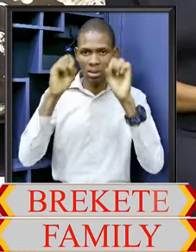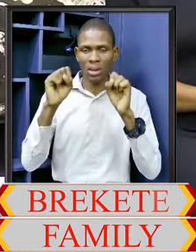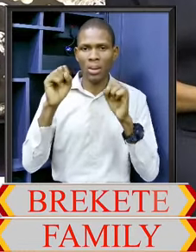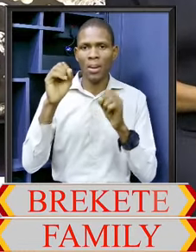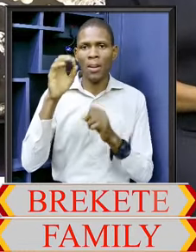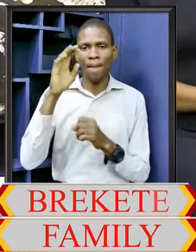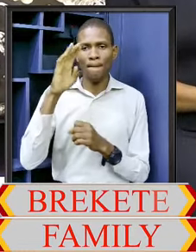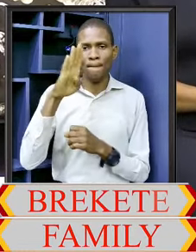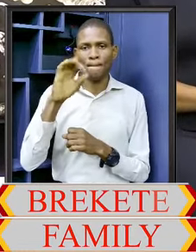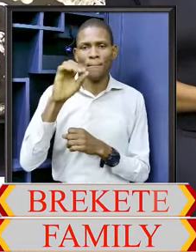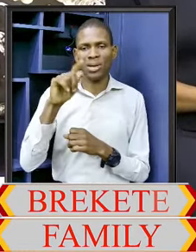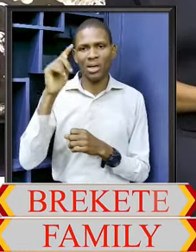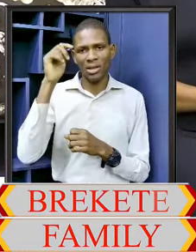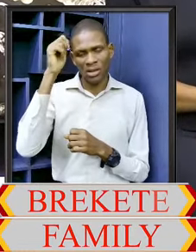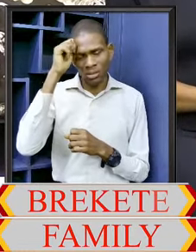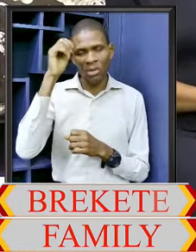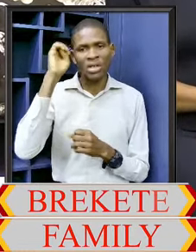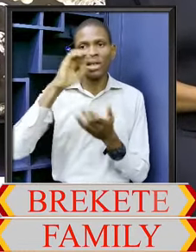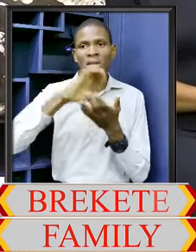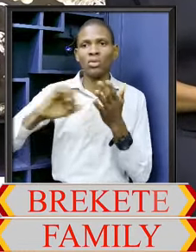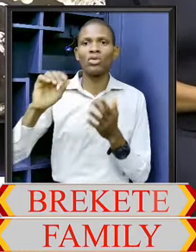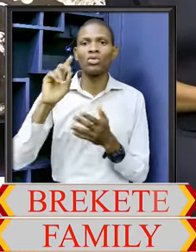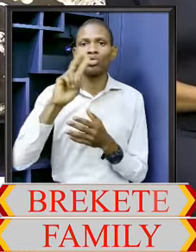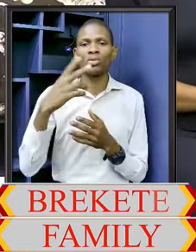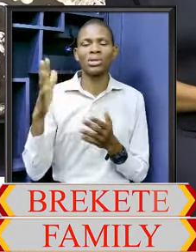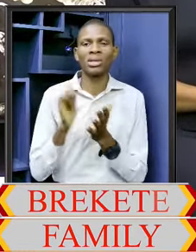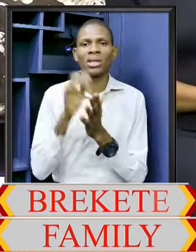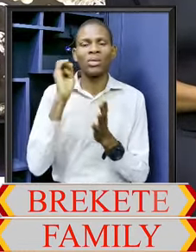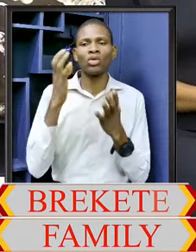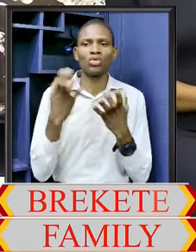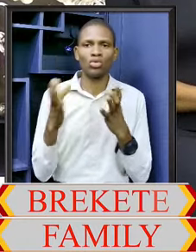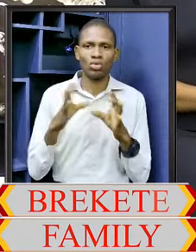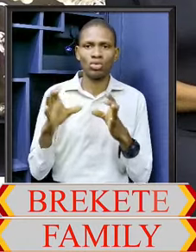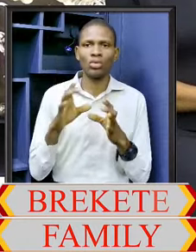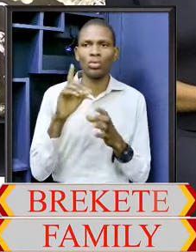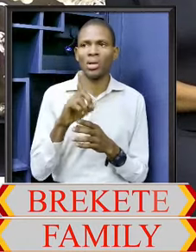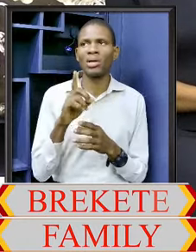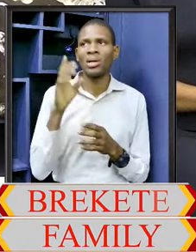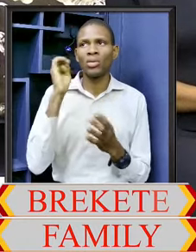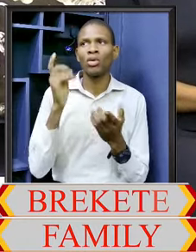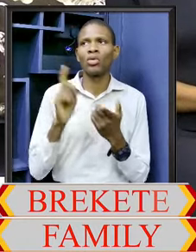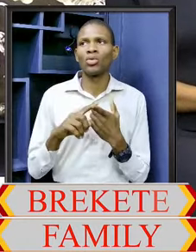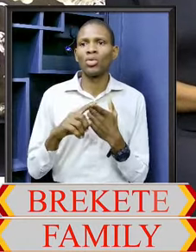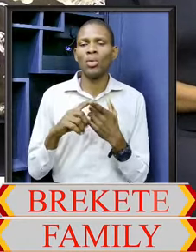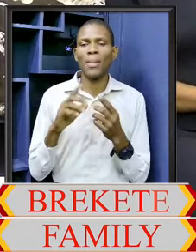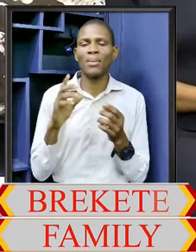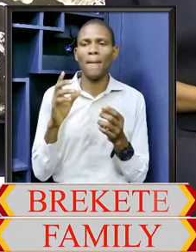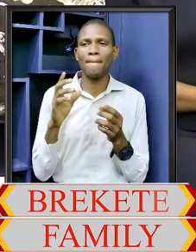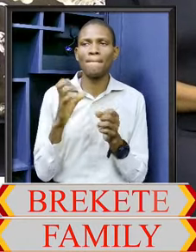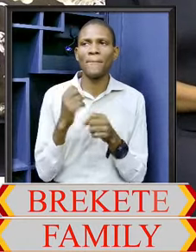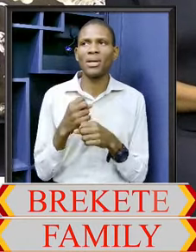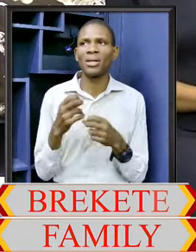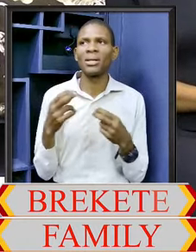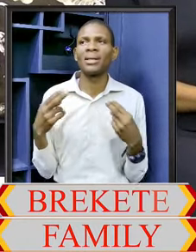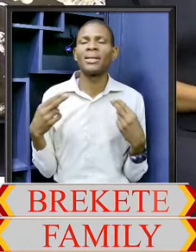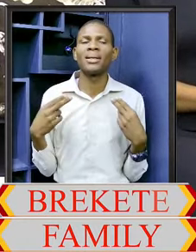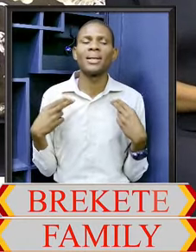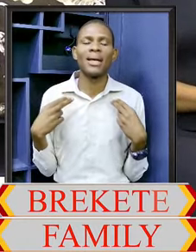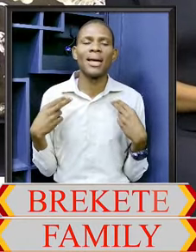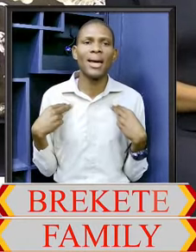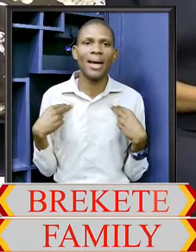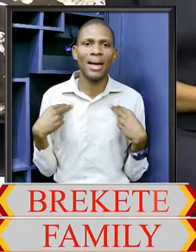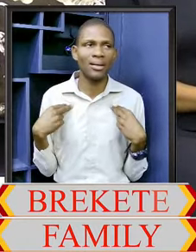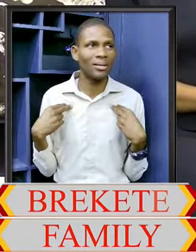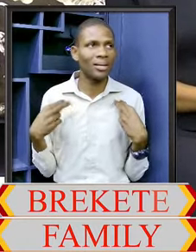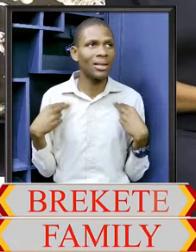Ahmed Tinubu, he come out two things say na in one do. Number one, he say he won't make health the quality